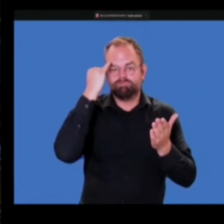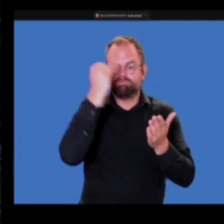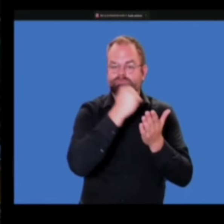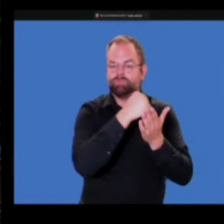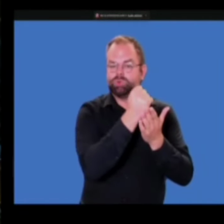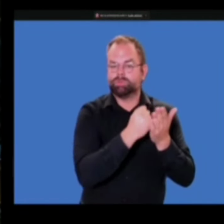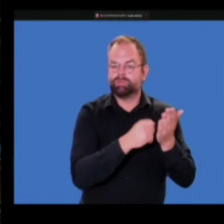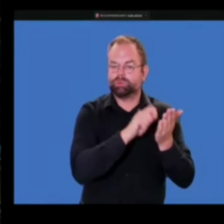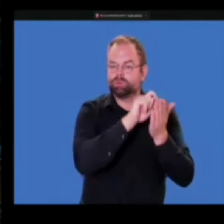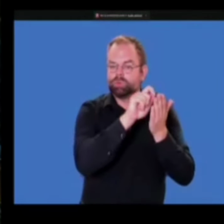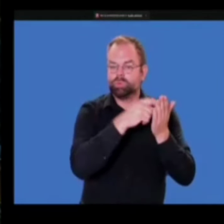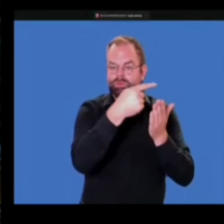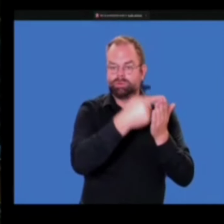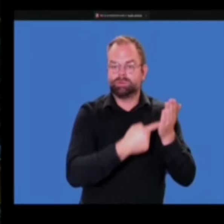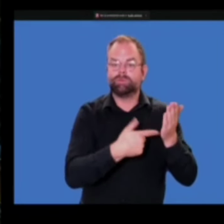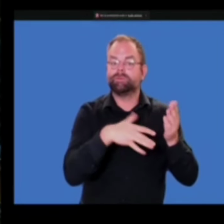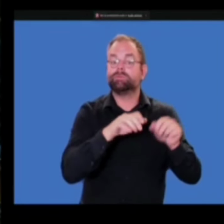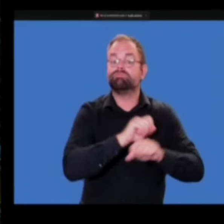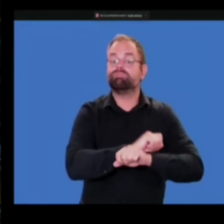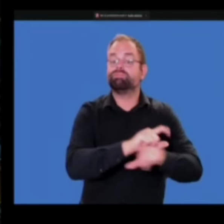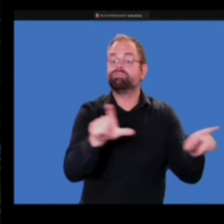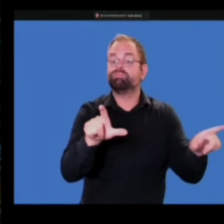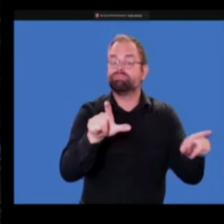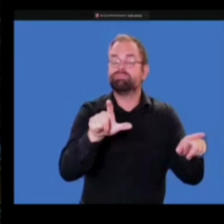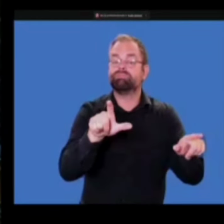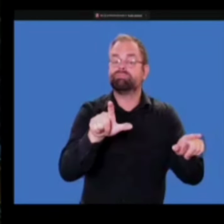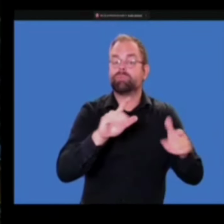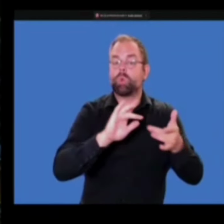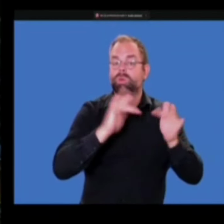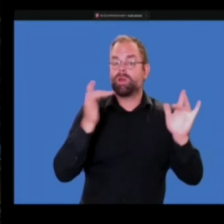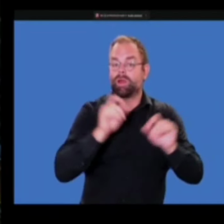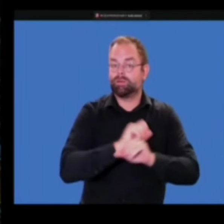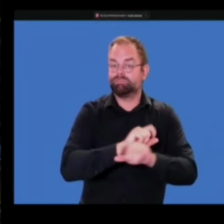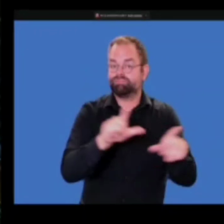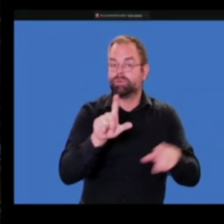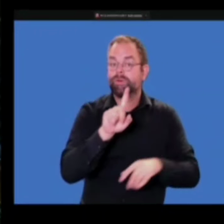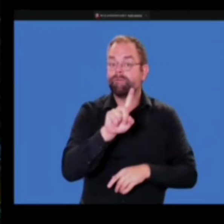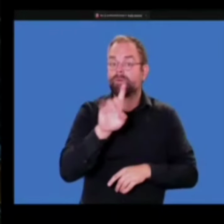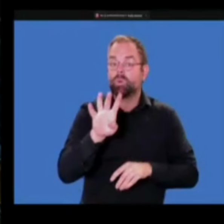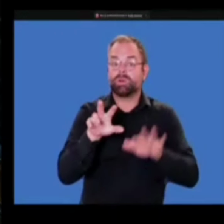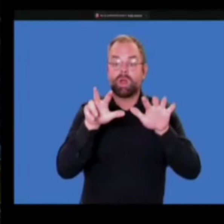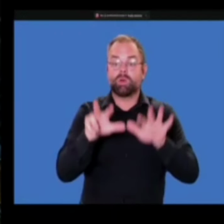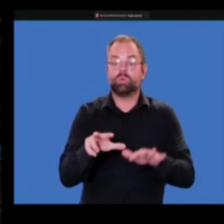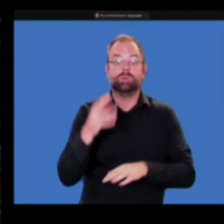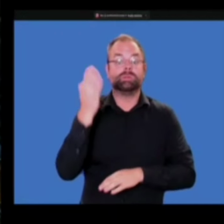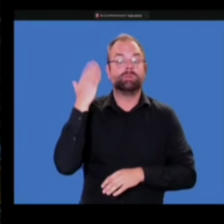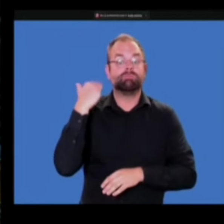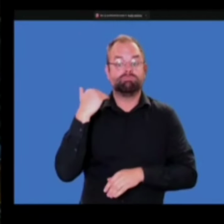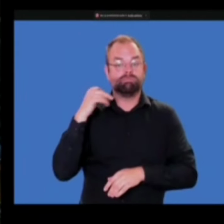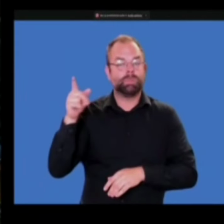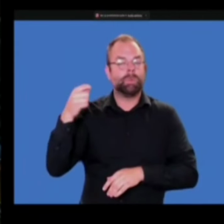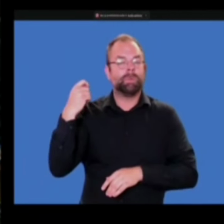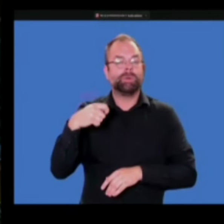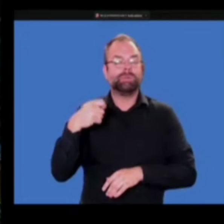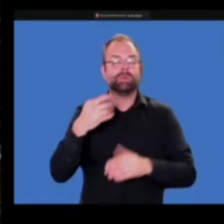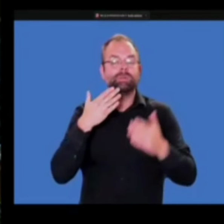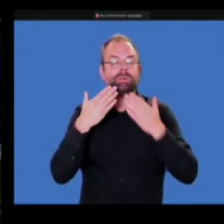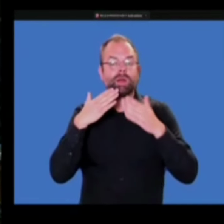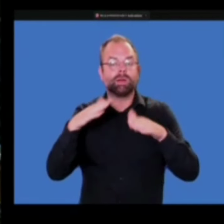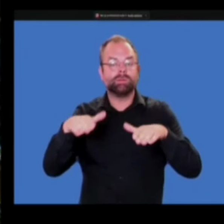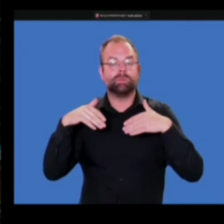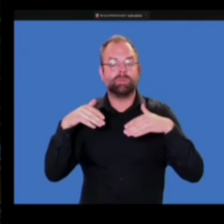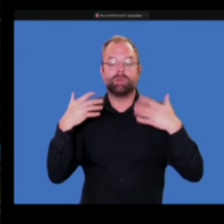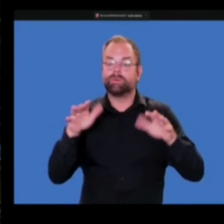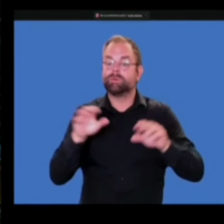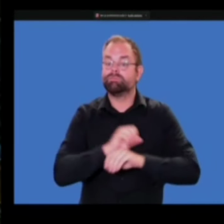76/307 on the modalities of a summit of the future and a decision